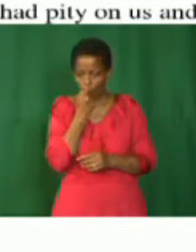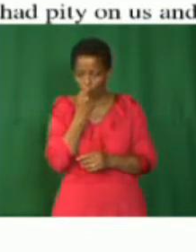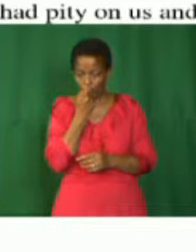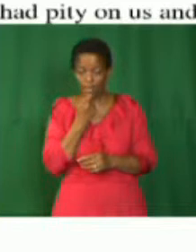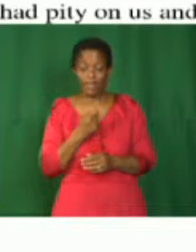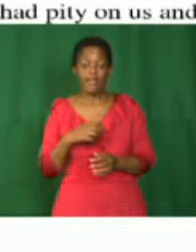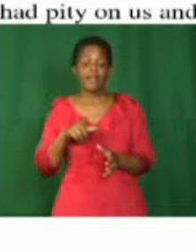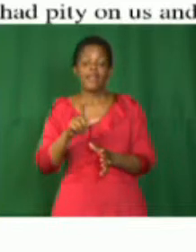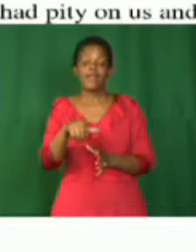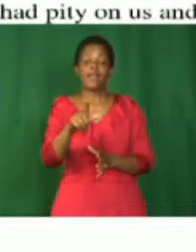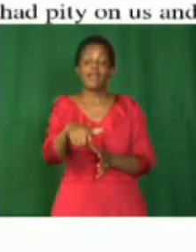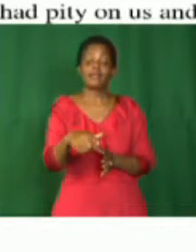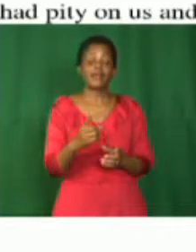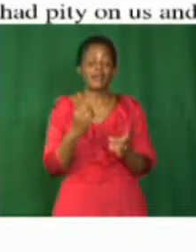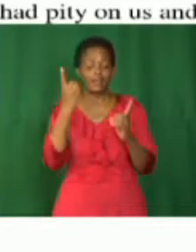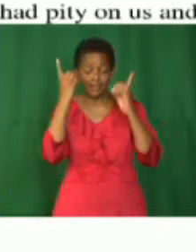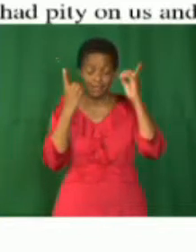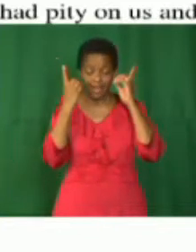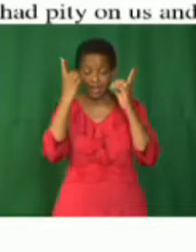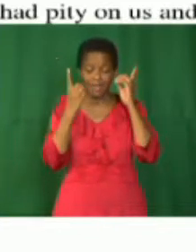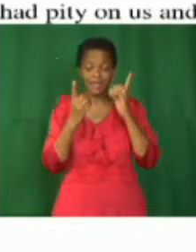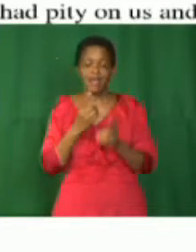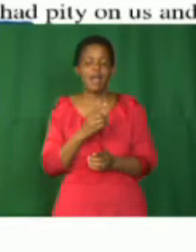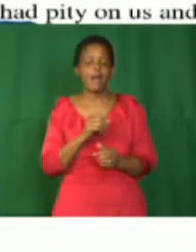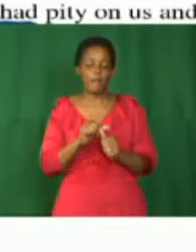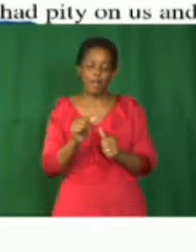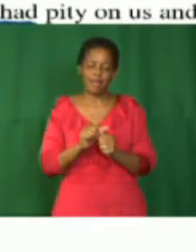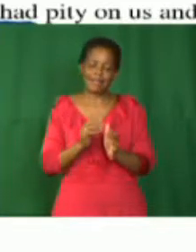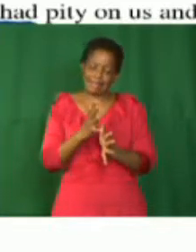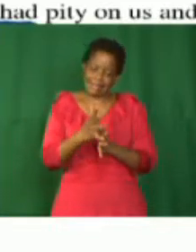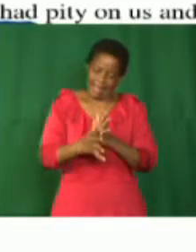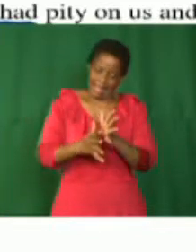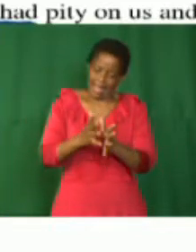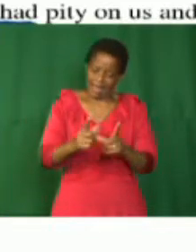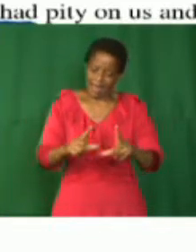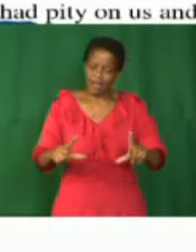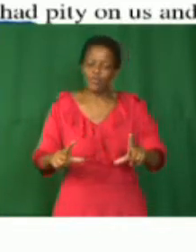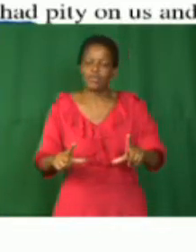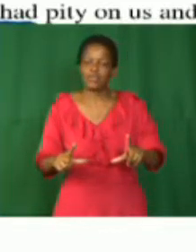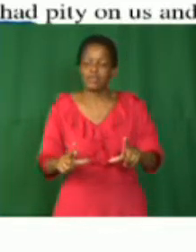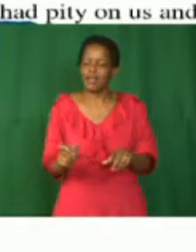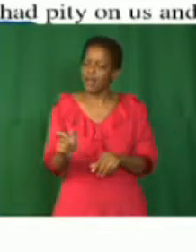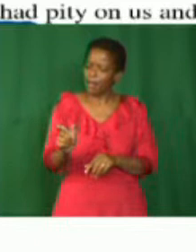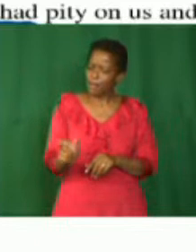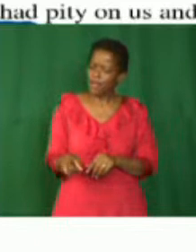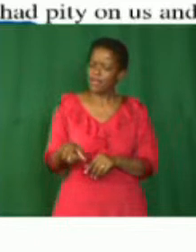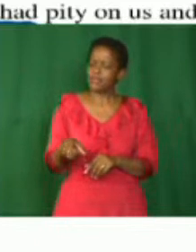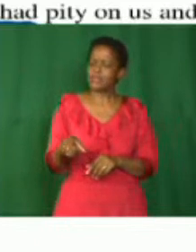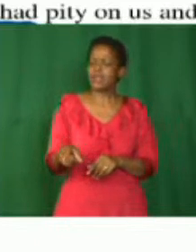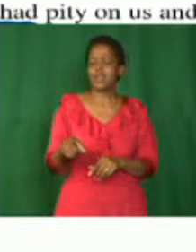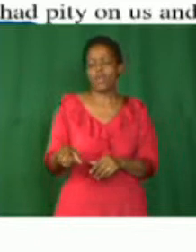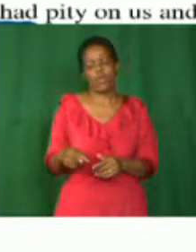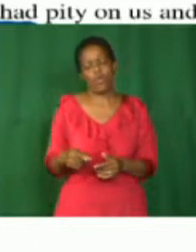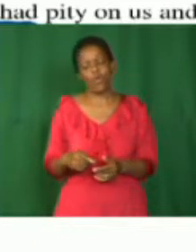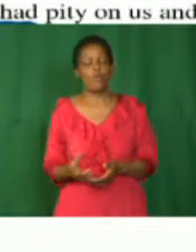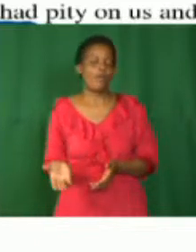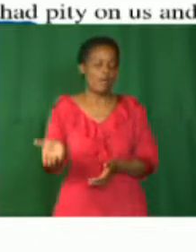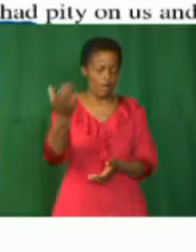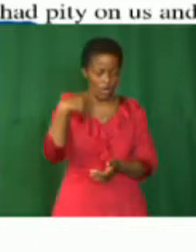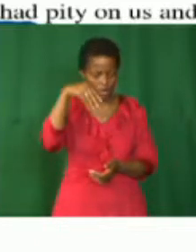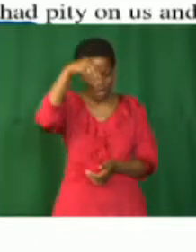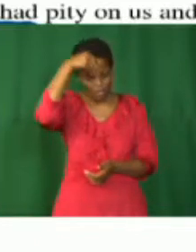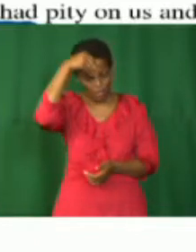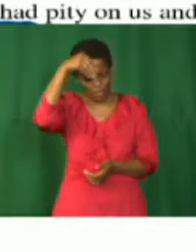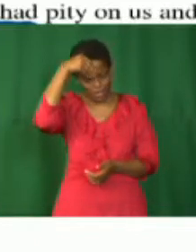eventually one good Samaritan had pity on us and called the police.